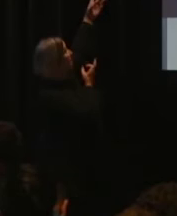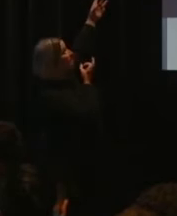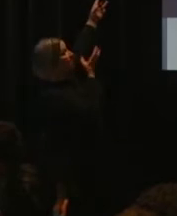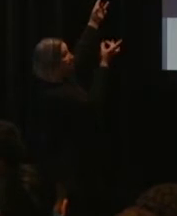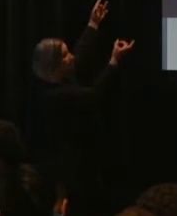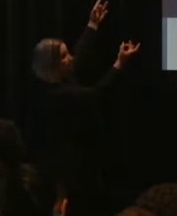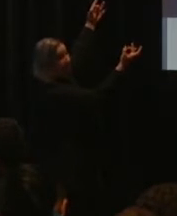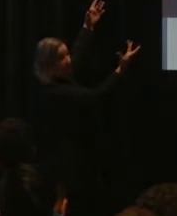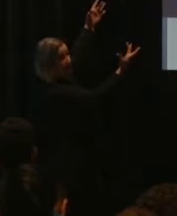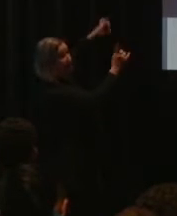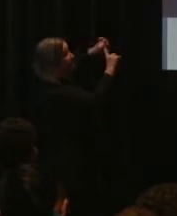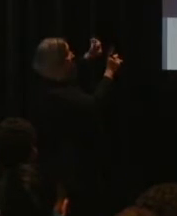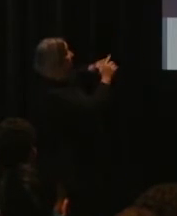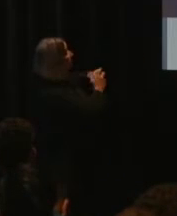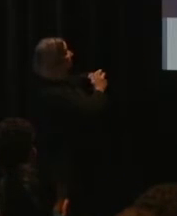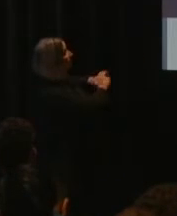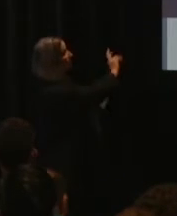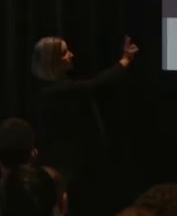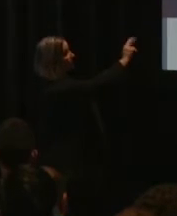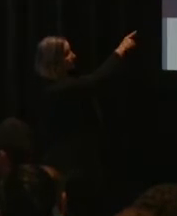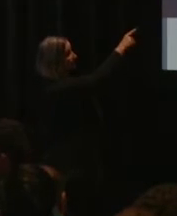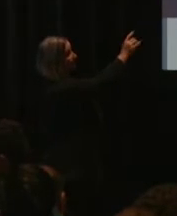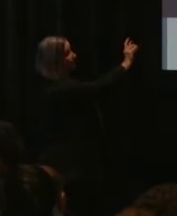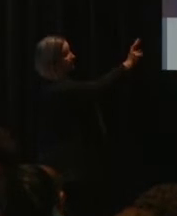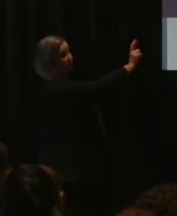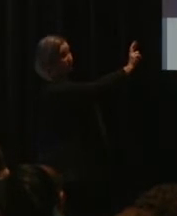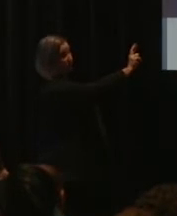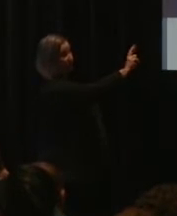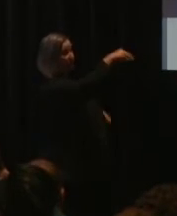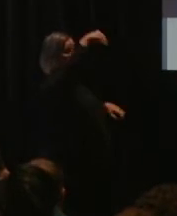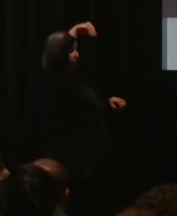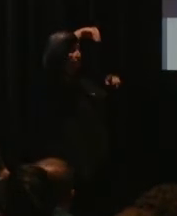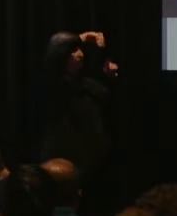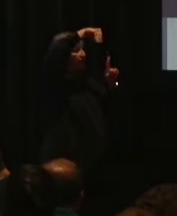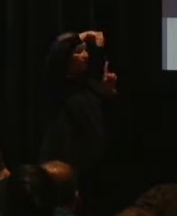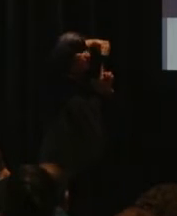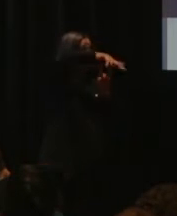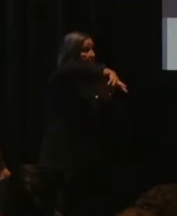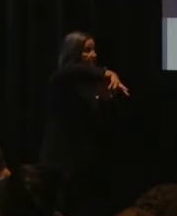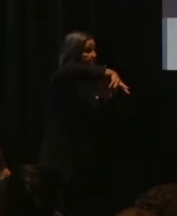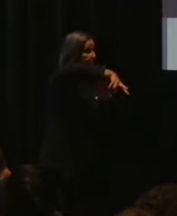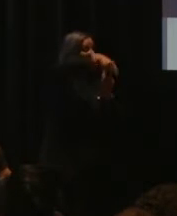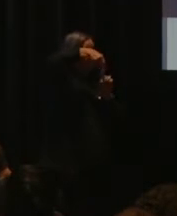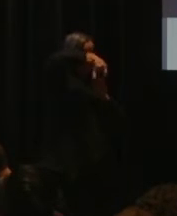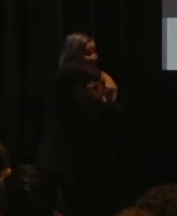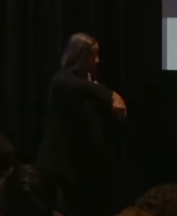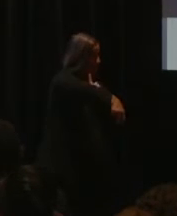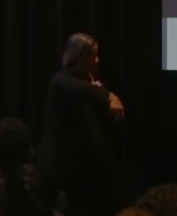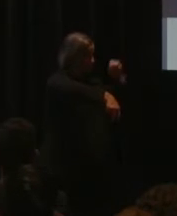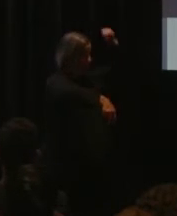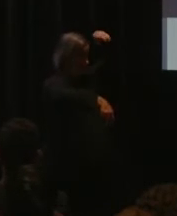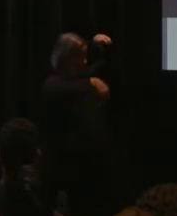home. The light on the right is shielded. It allows us to see the steps. It allows us to